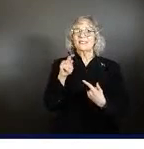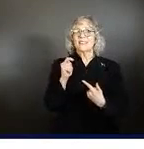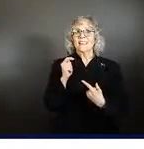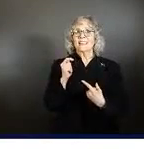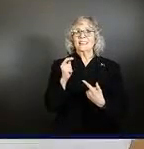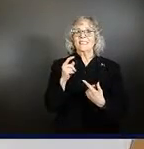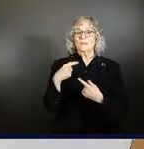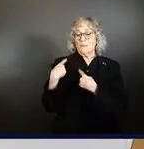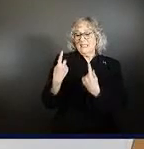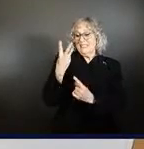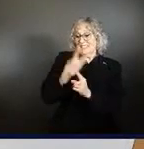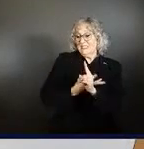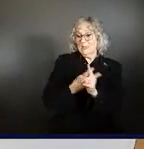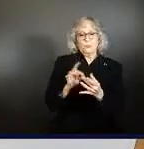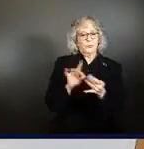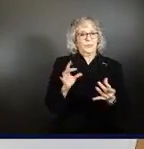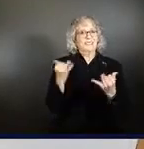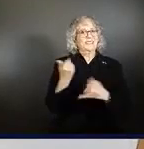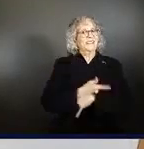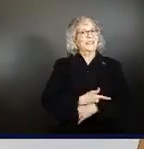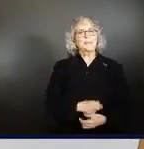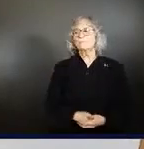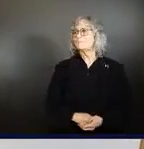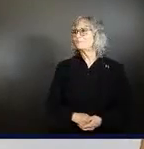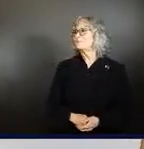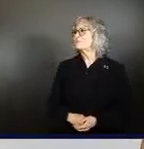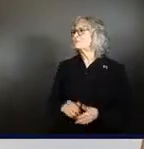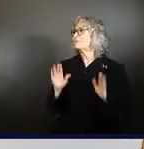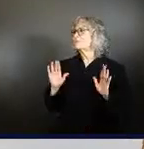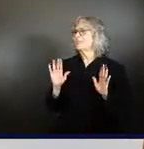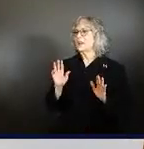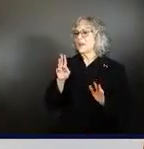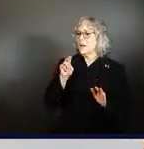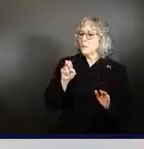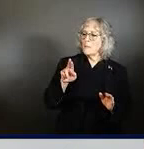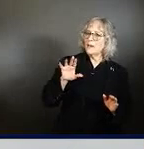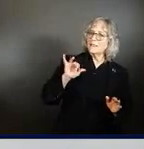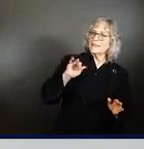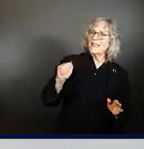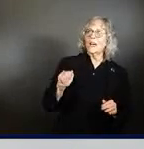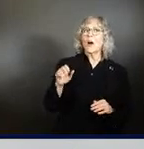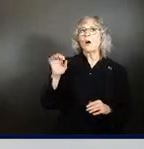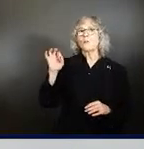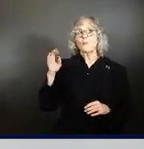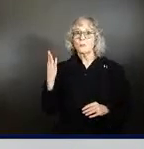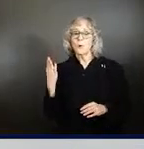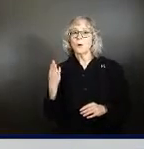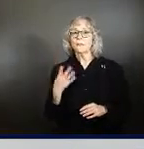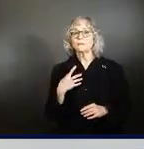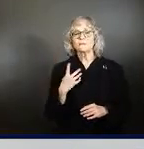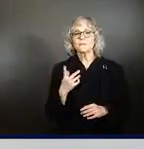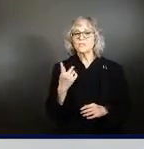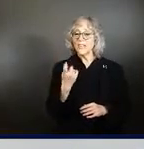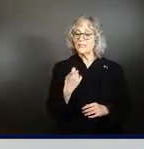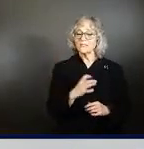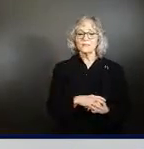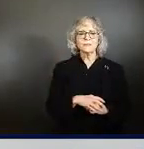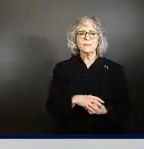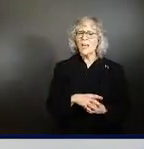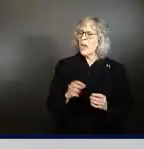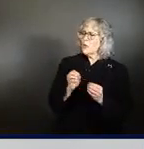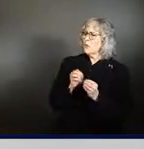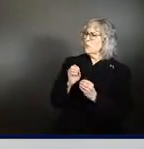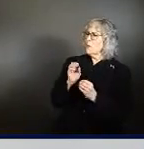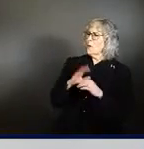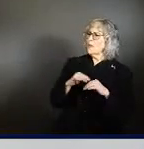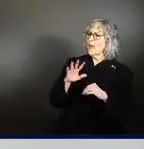today. Great. And so we have Marcia on Facebook who asks, there are more than 5,000